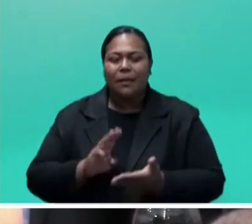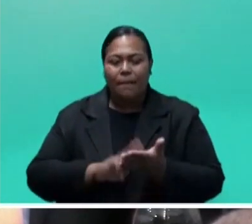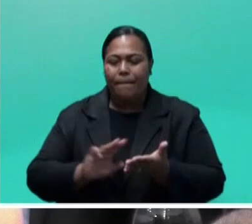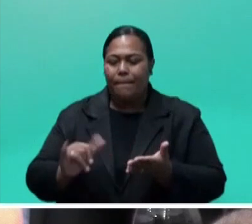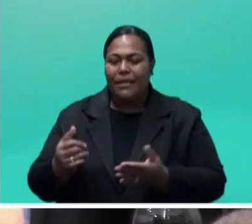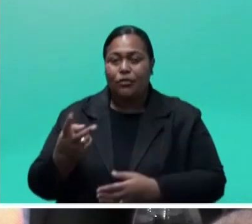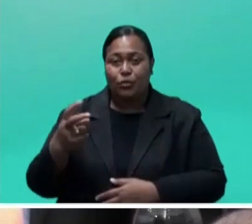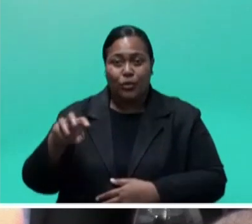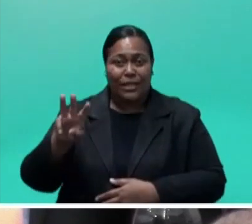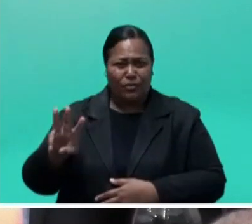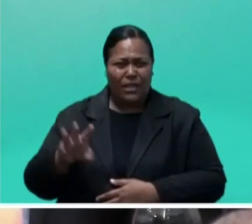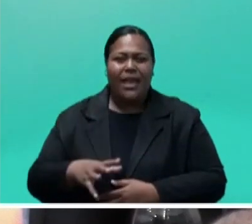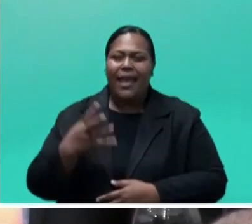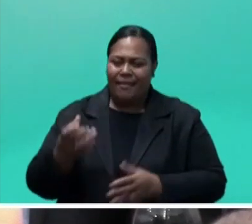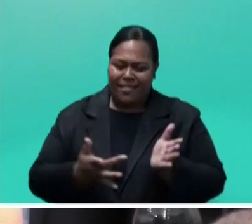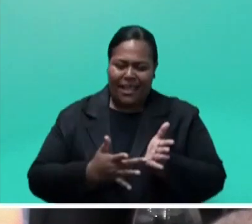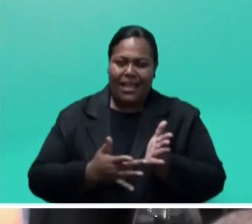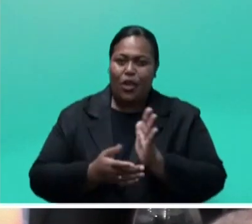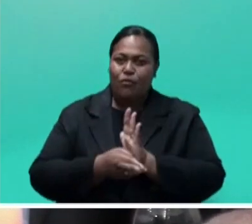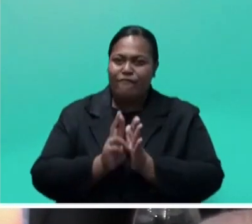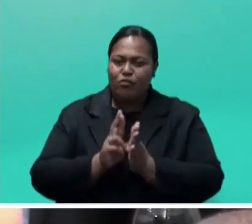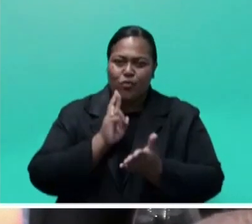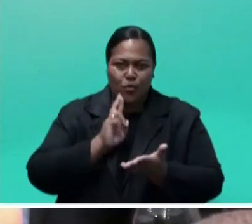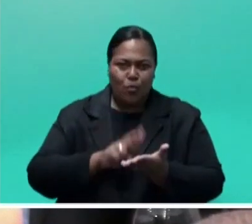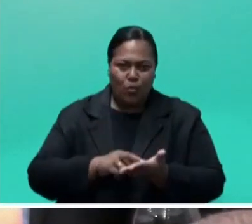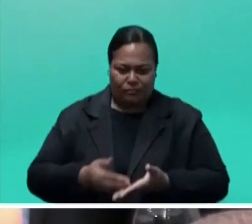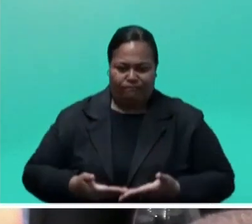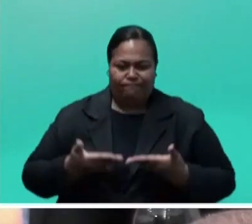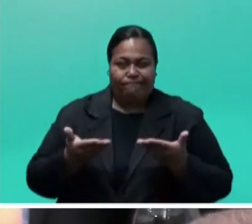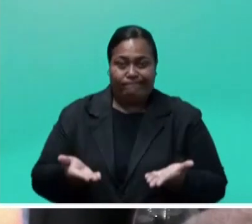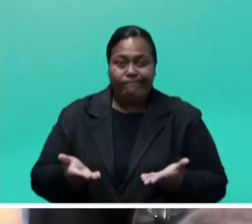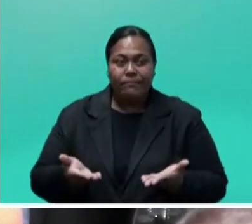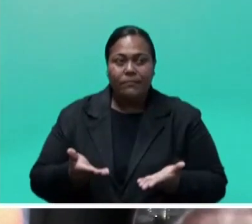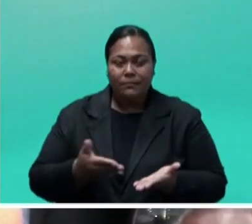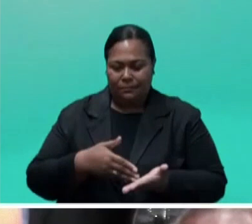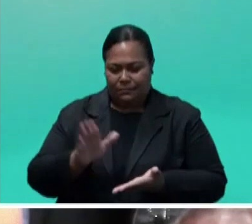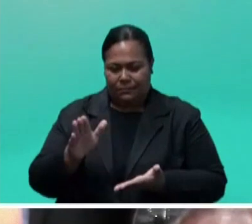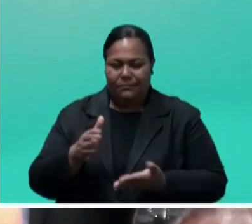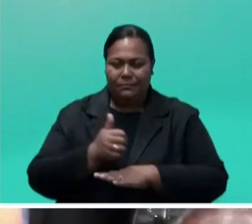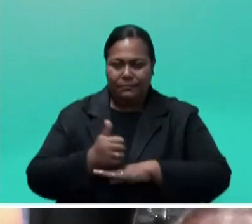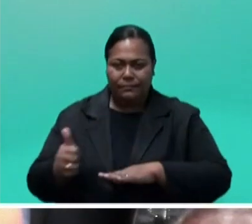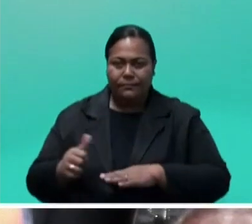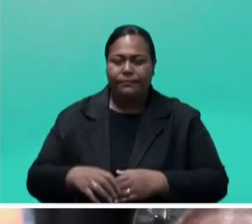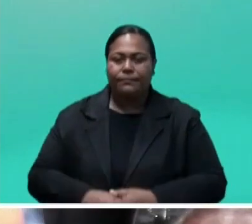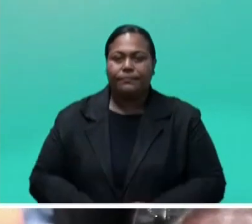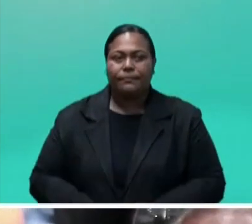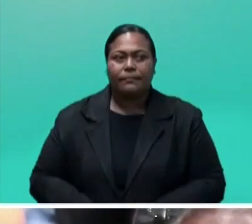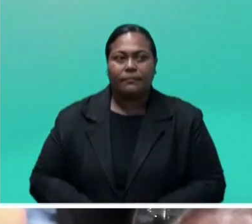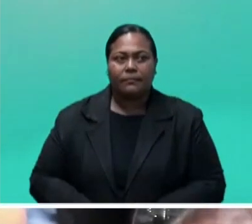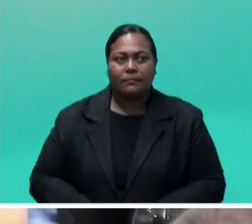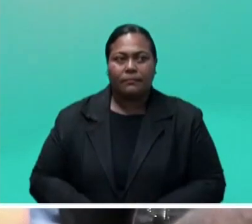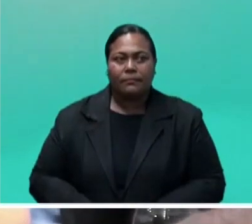2023, there was a technical review report produced and then endorsed by Cabinet. And of course, that